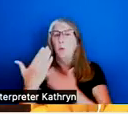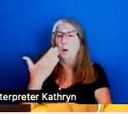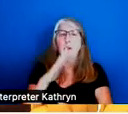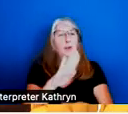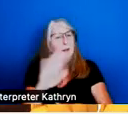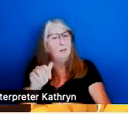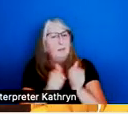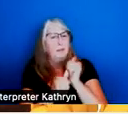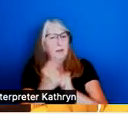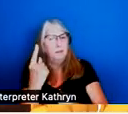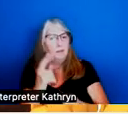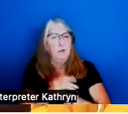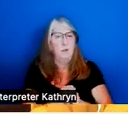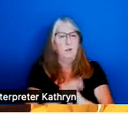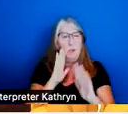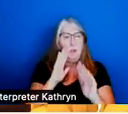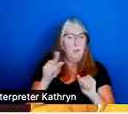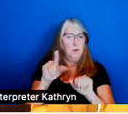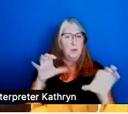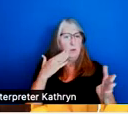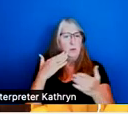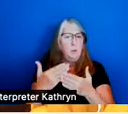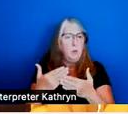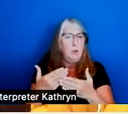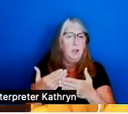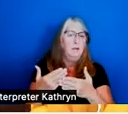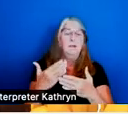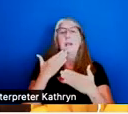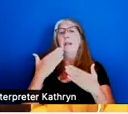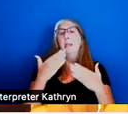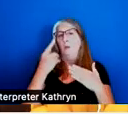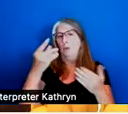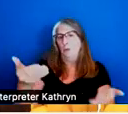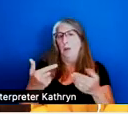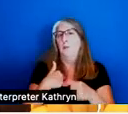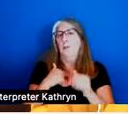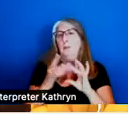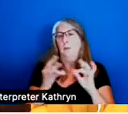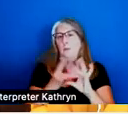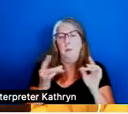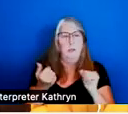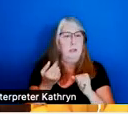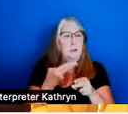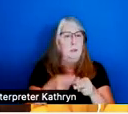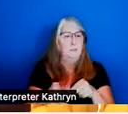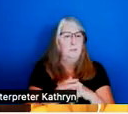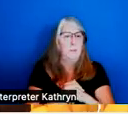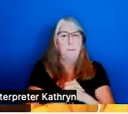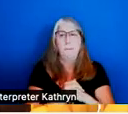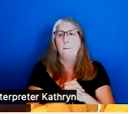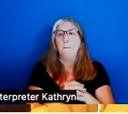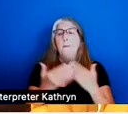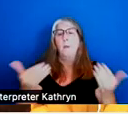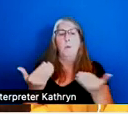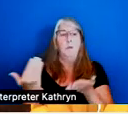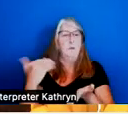afternoon, everyone. I hope that you're doing well today, and thank you for inviting me to say a few words. A big welcome